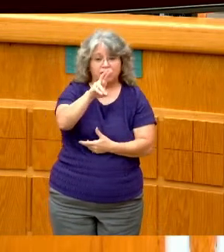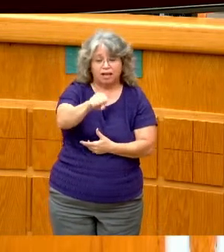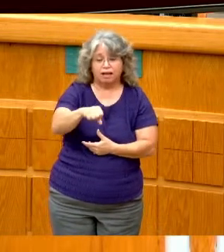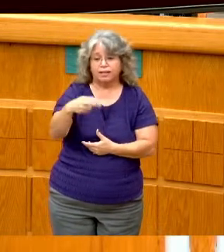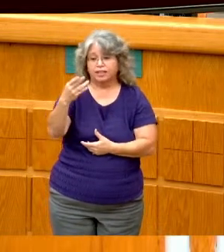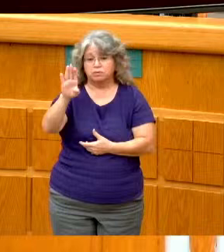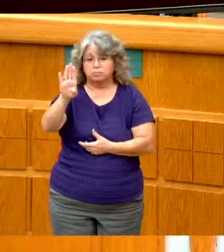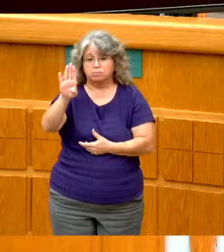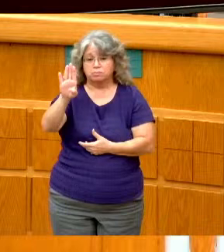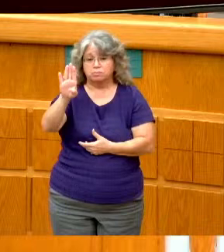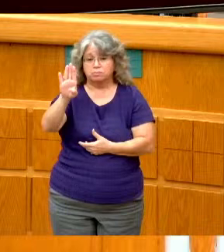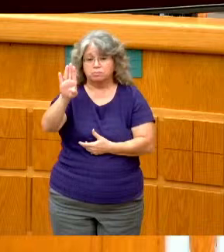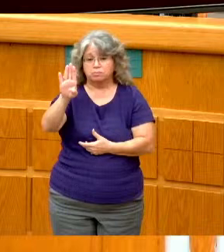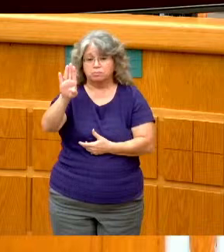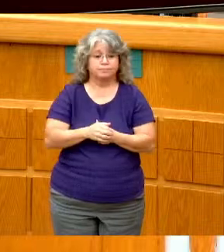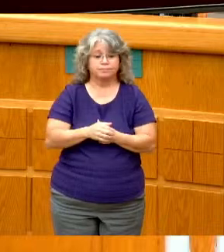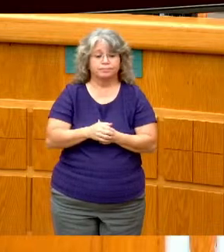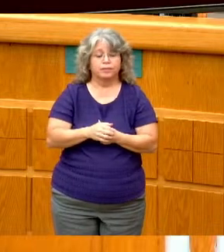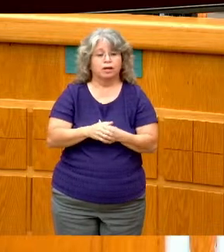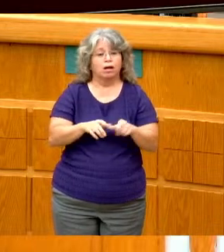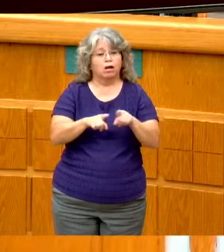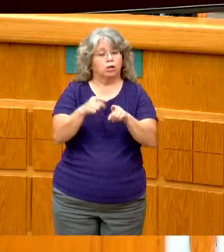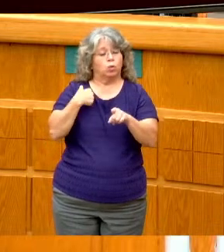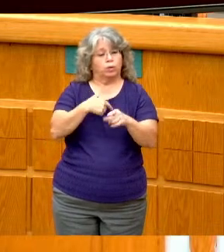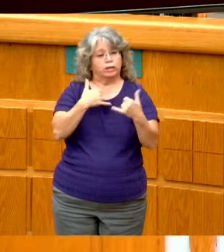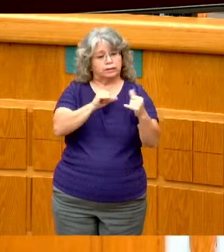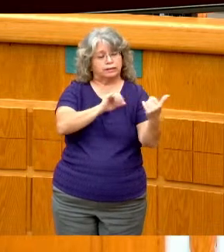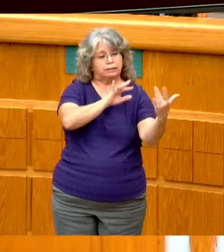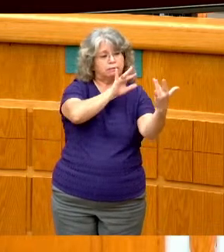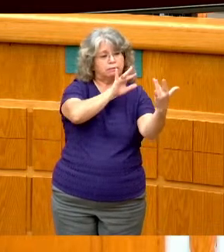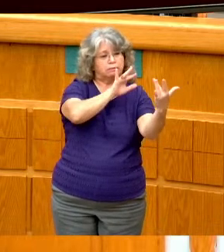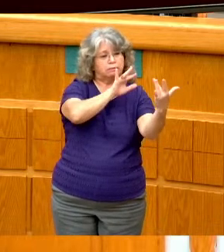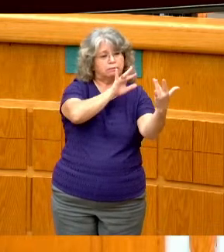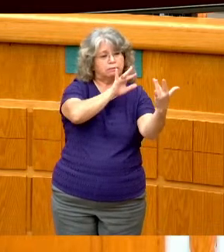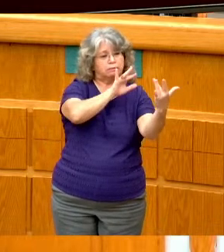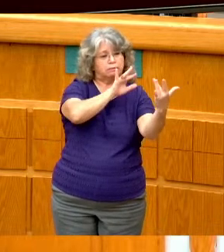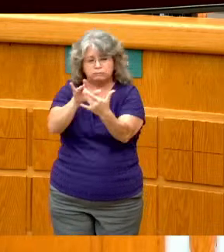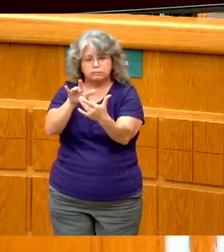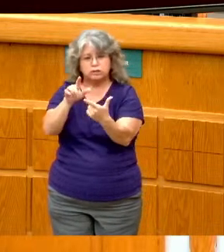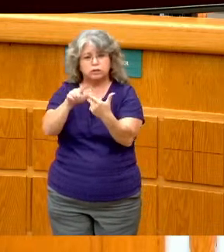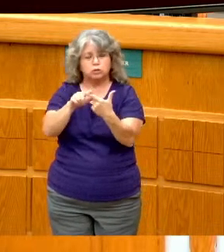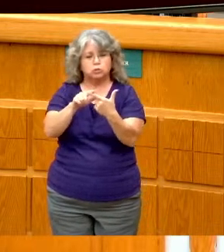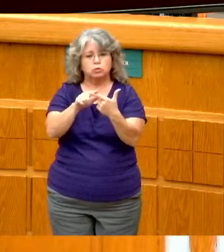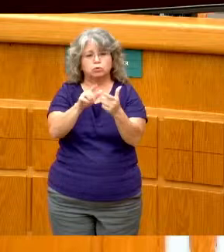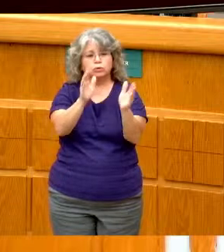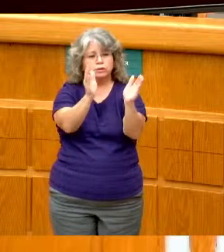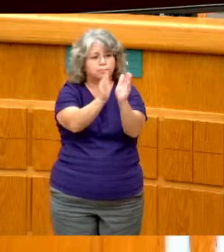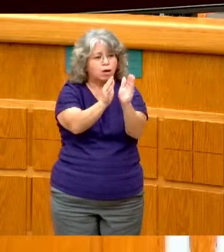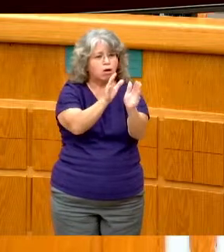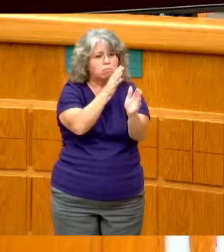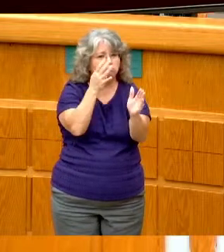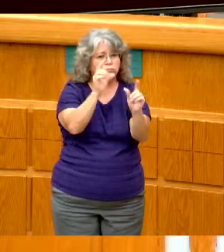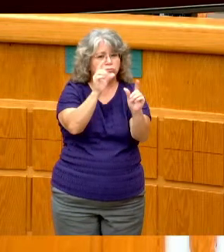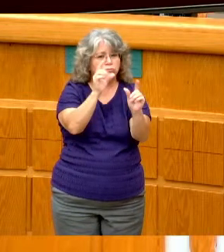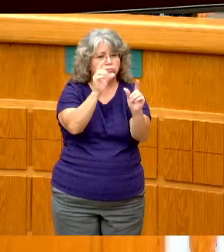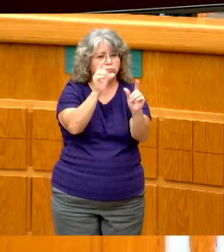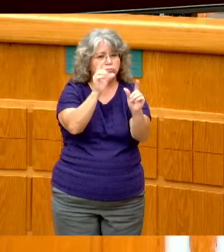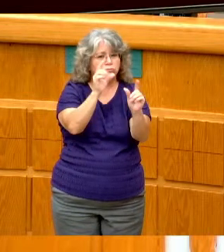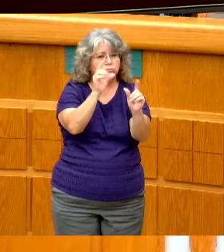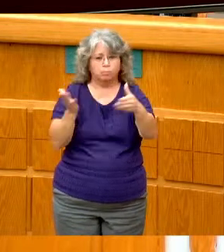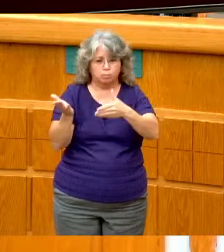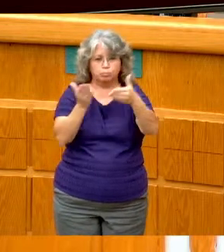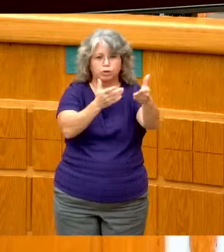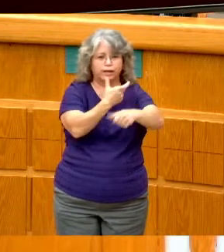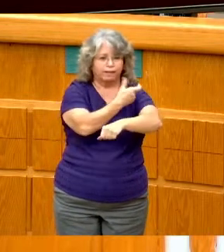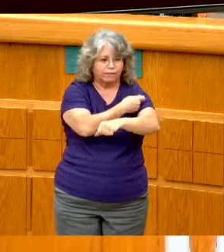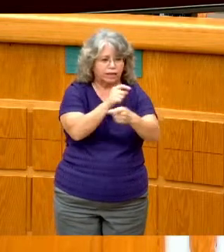still conducting direct outreach to isolated populations, smaller clinics, bringing vaccine to them. And in